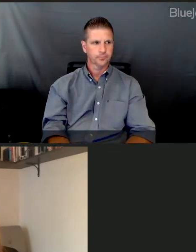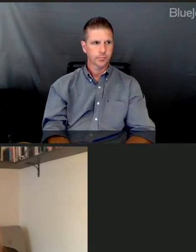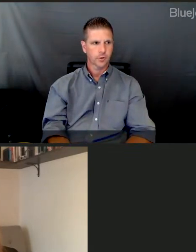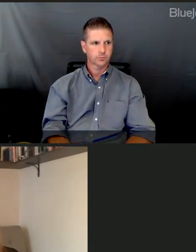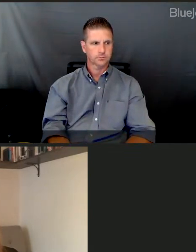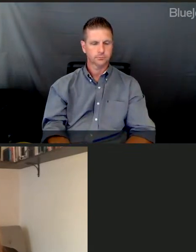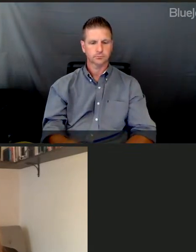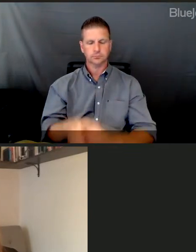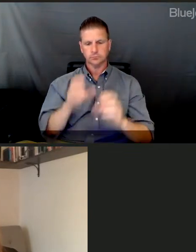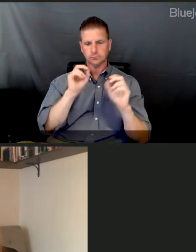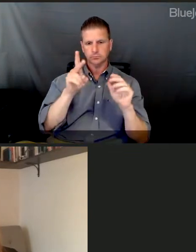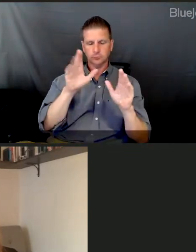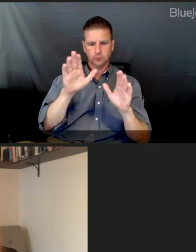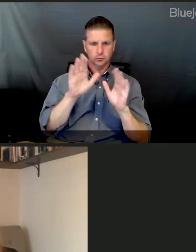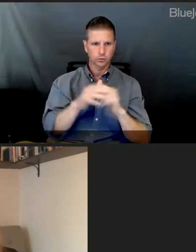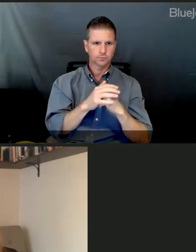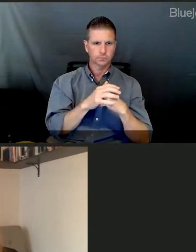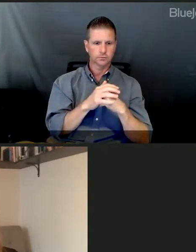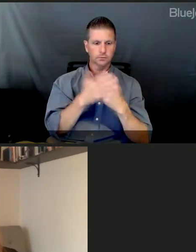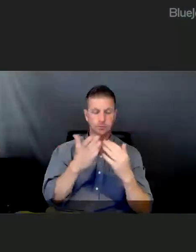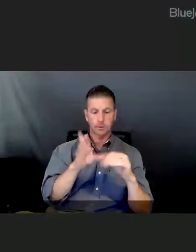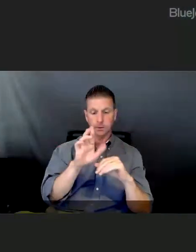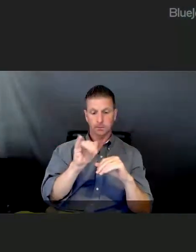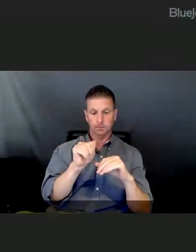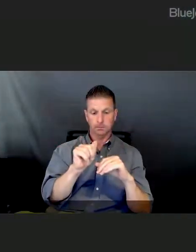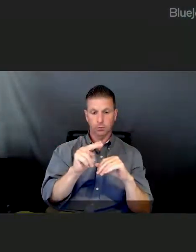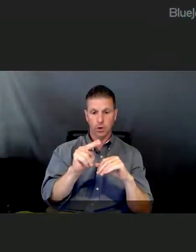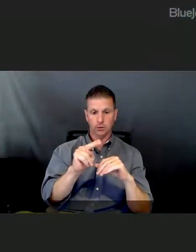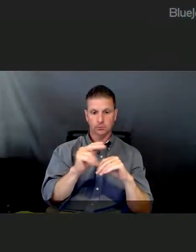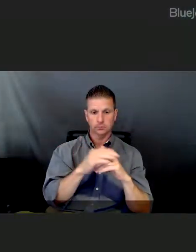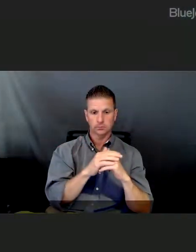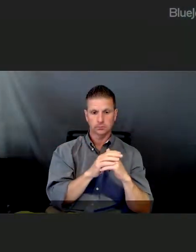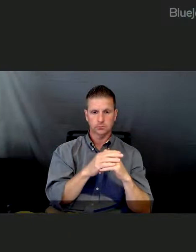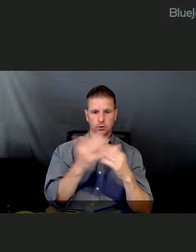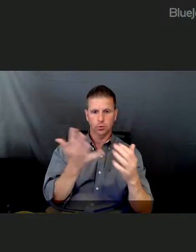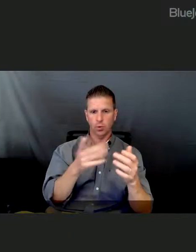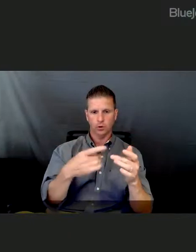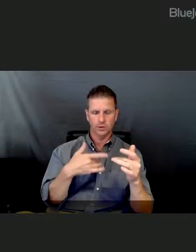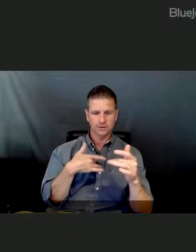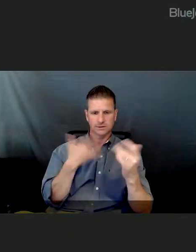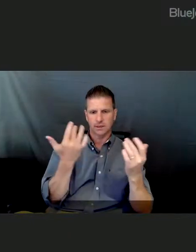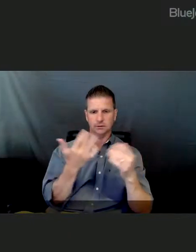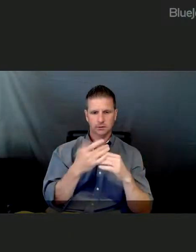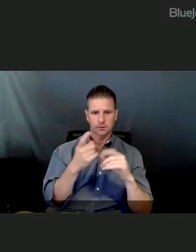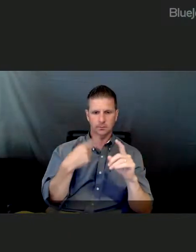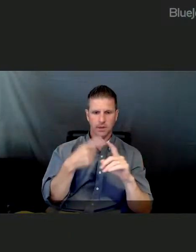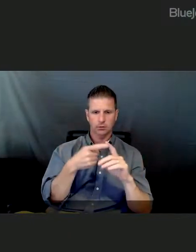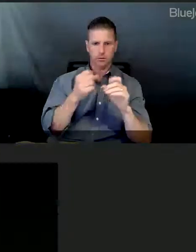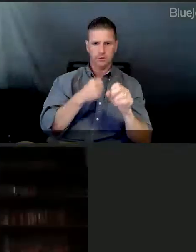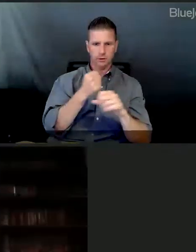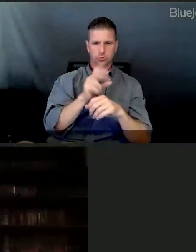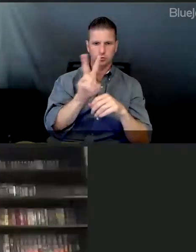Okay, great. Maybe Brian can go next. What are you excited about in year 2?